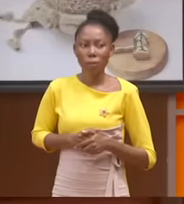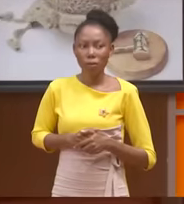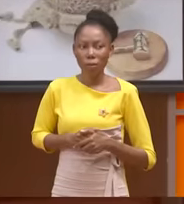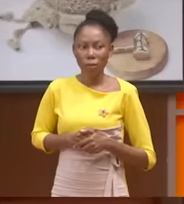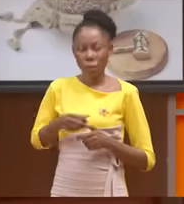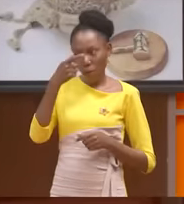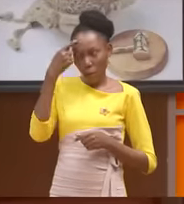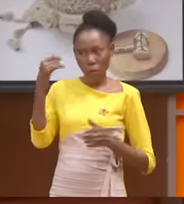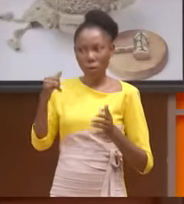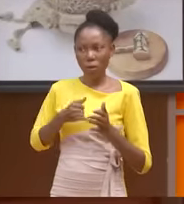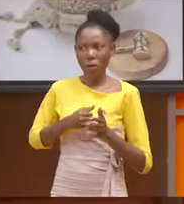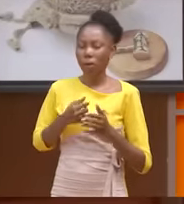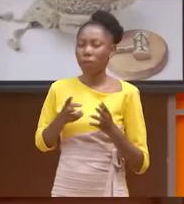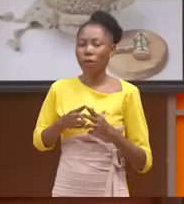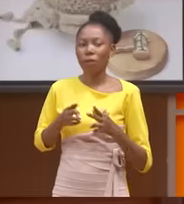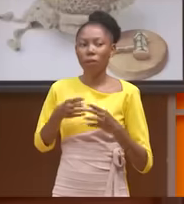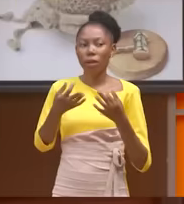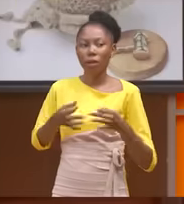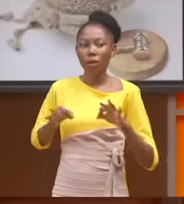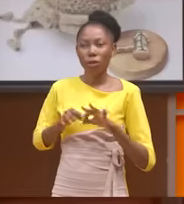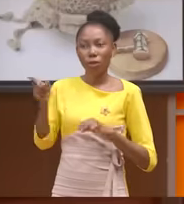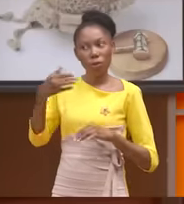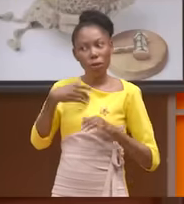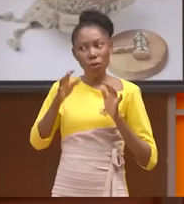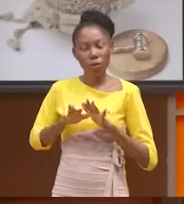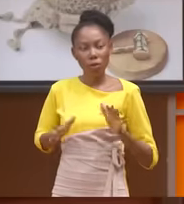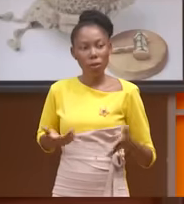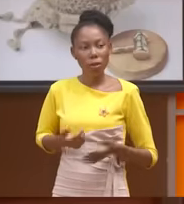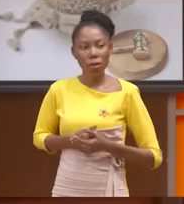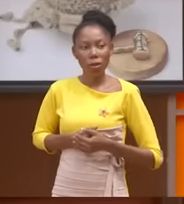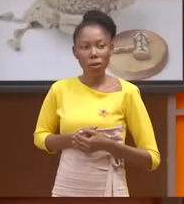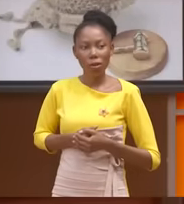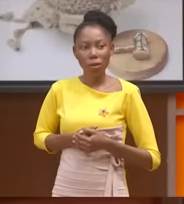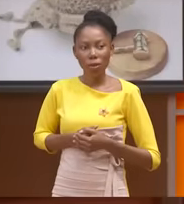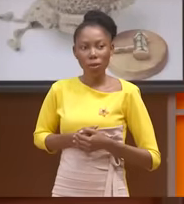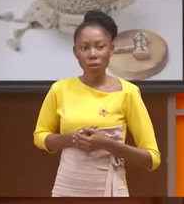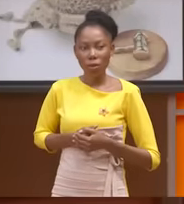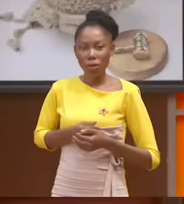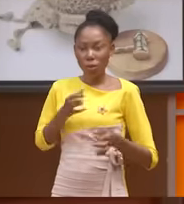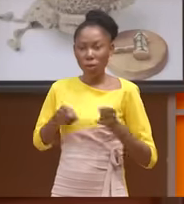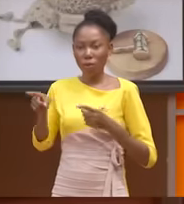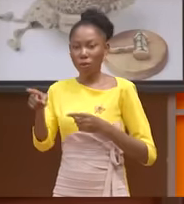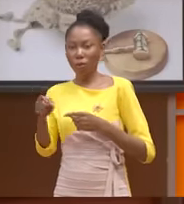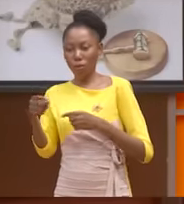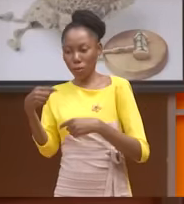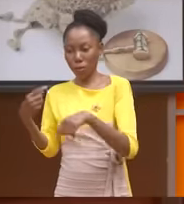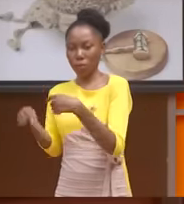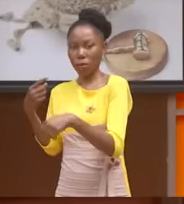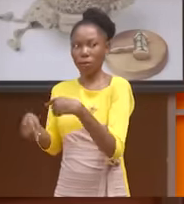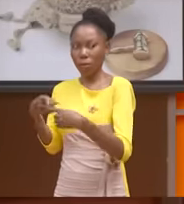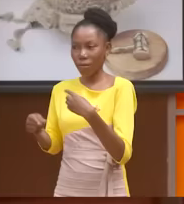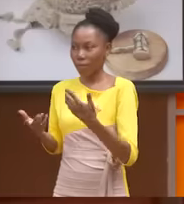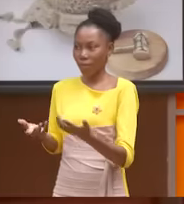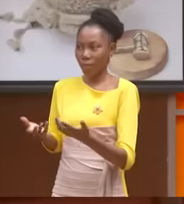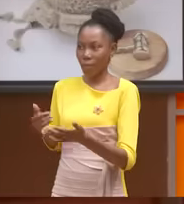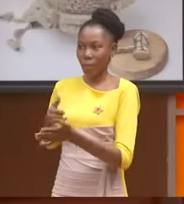Because that matters a lot. You have children between you. If you are at each other's throat and you are cat and dog, it will